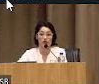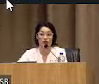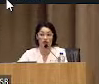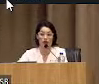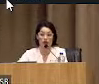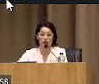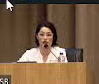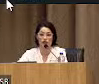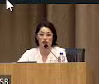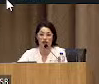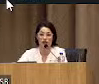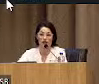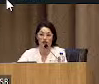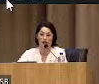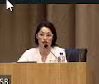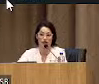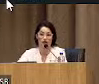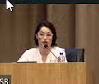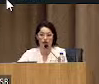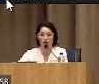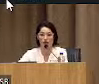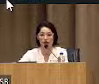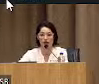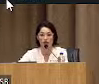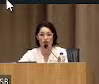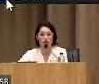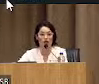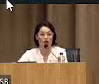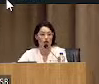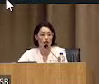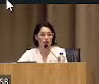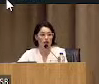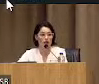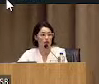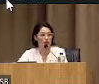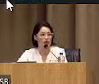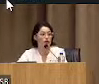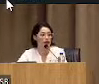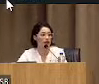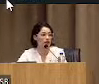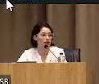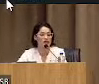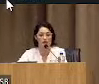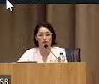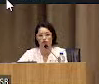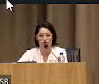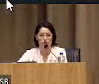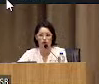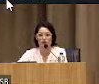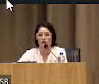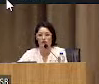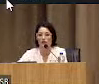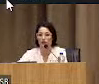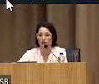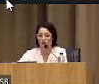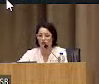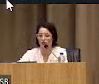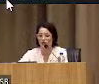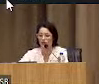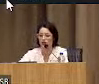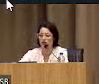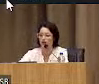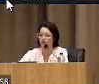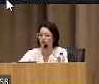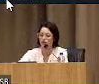followed basically all the professionals in health that were in the front line and began to talk